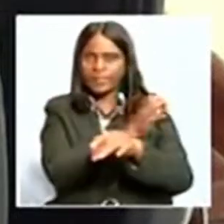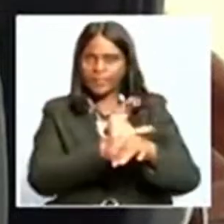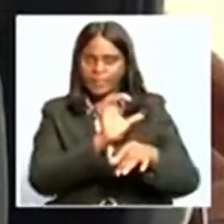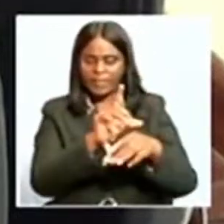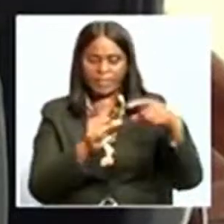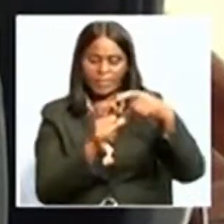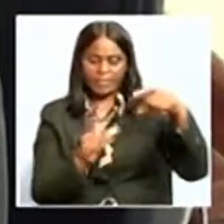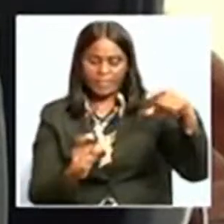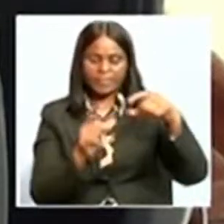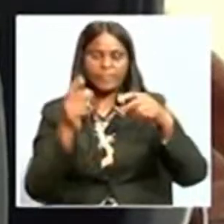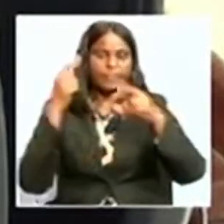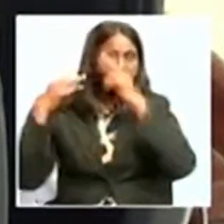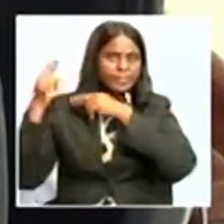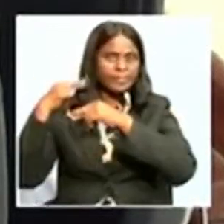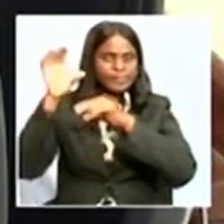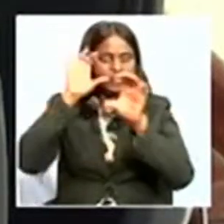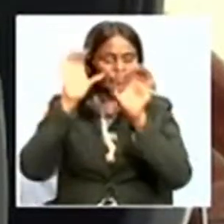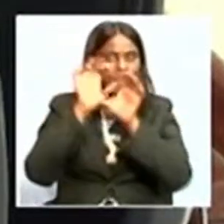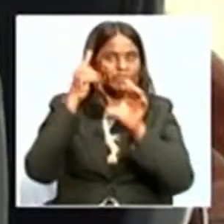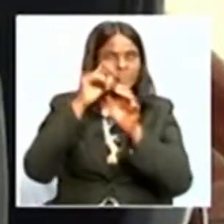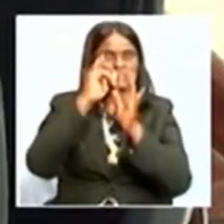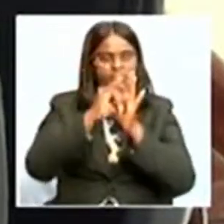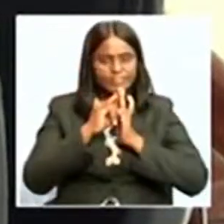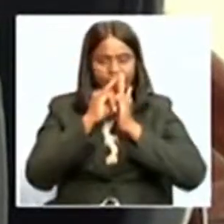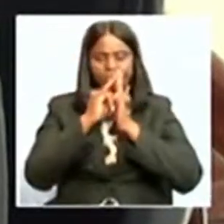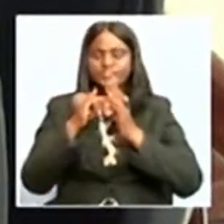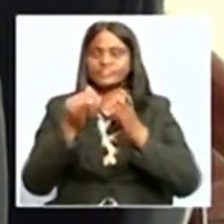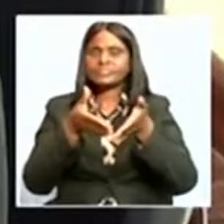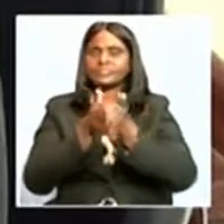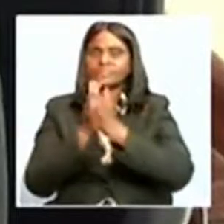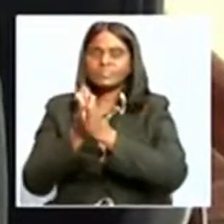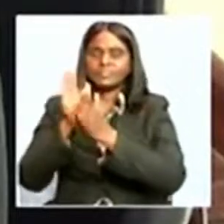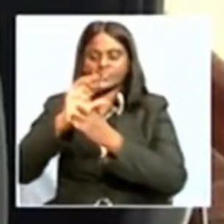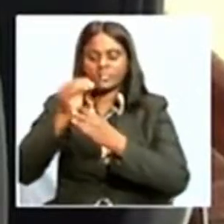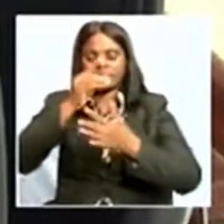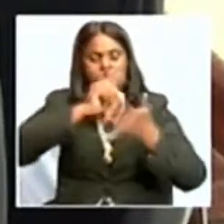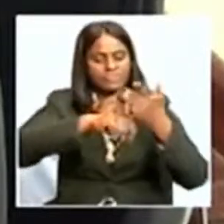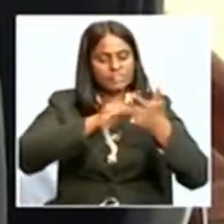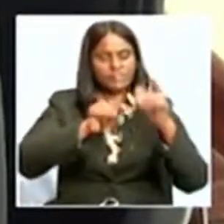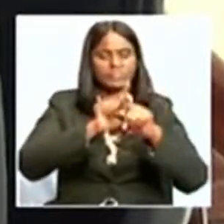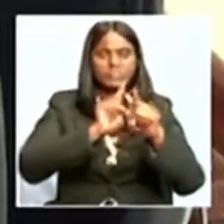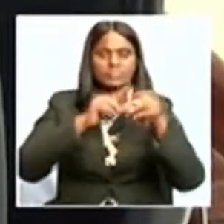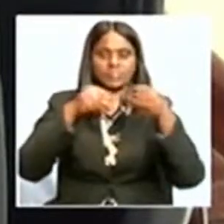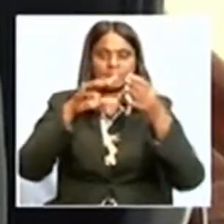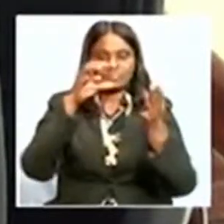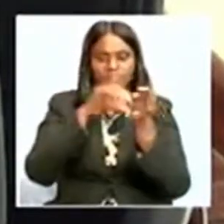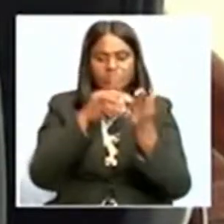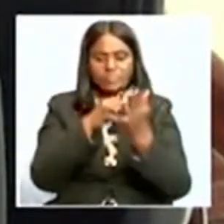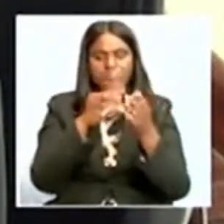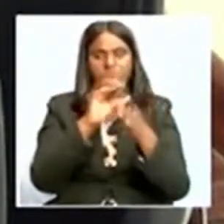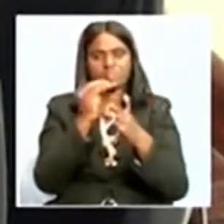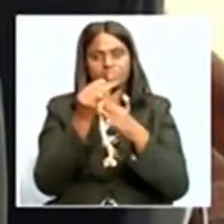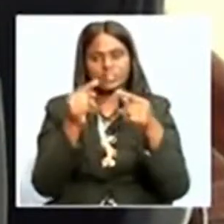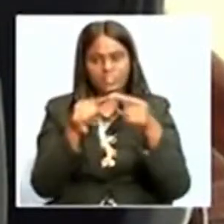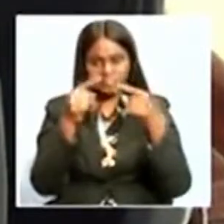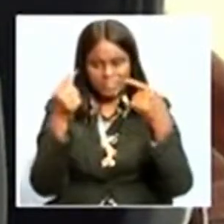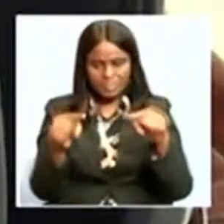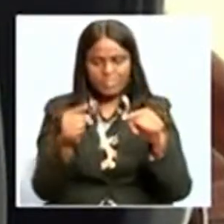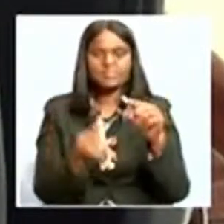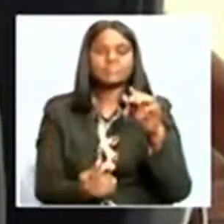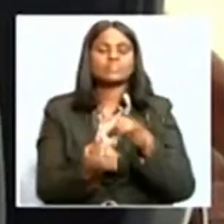system, revise conditions for input tax claims or deductions, and provide for matters connected with or incidental to the